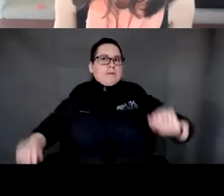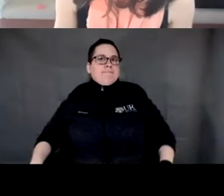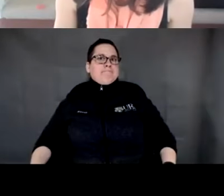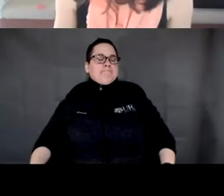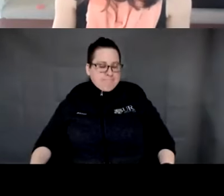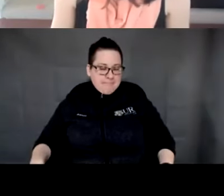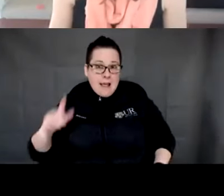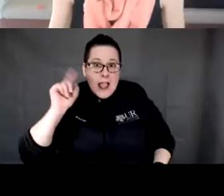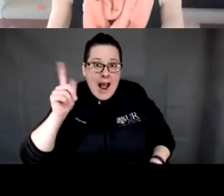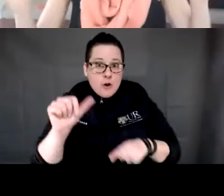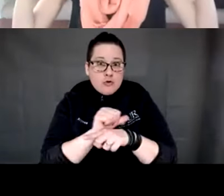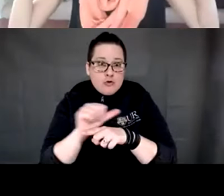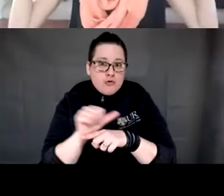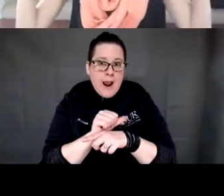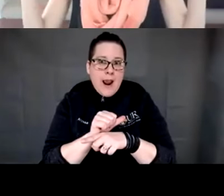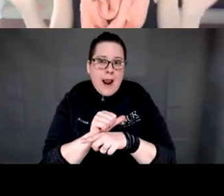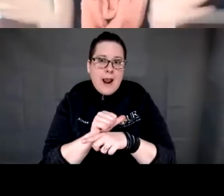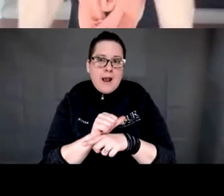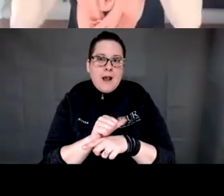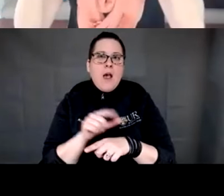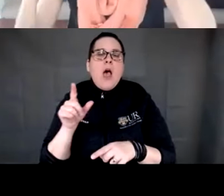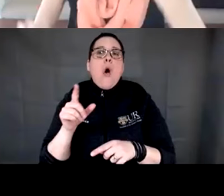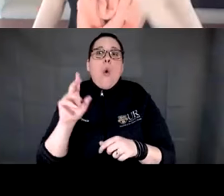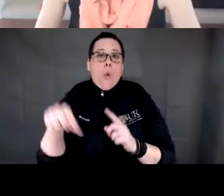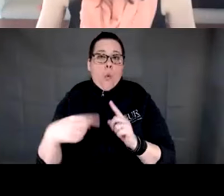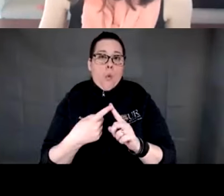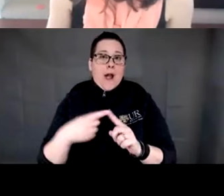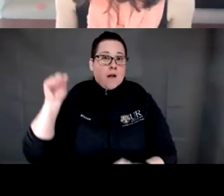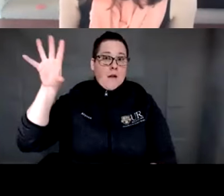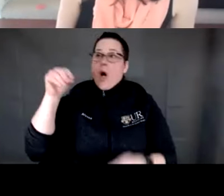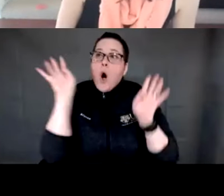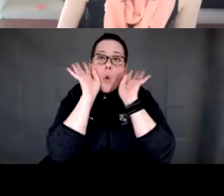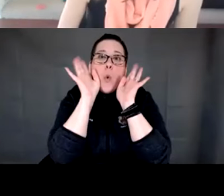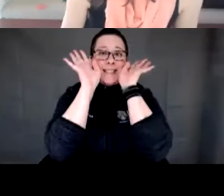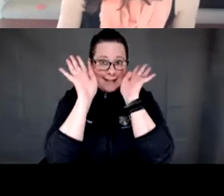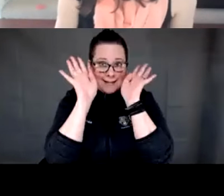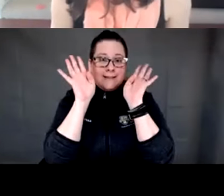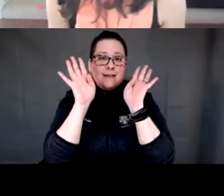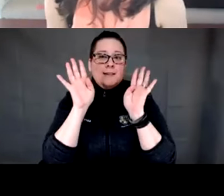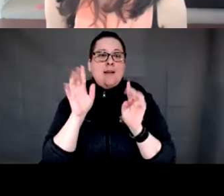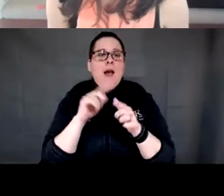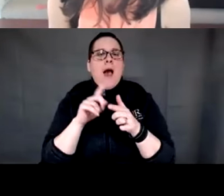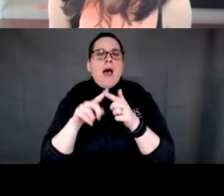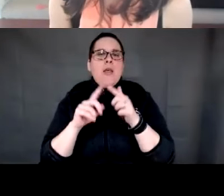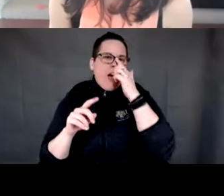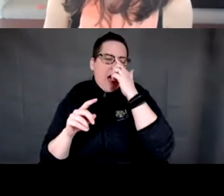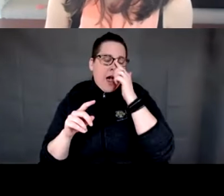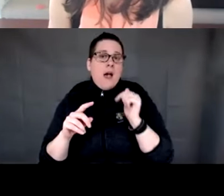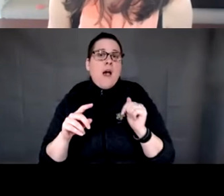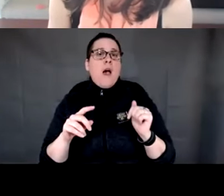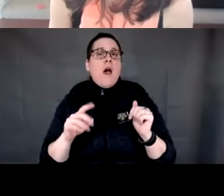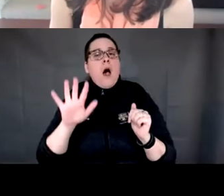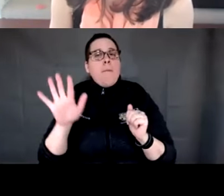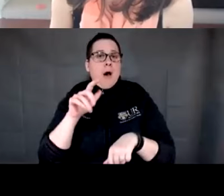So late in training, there's a very stereotyped whisk at the moment the visual stimulus comes on, and another slightly less stereotyped whisk